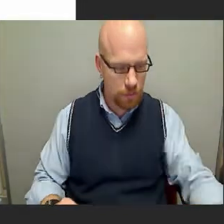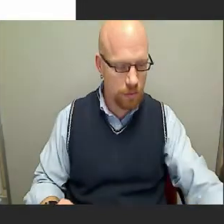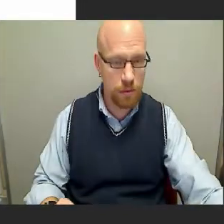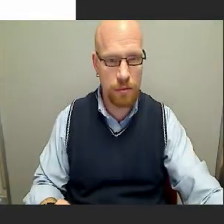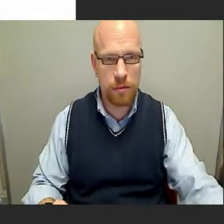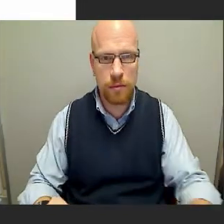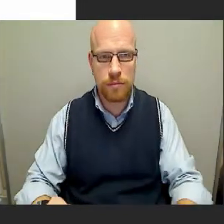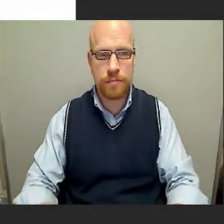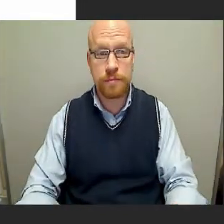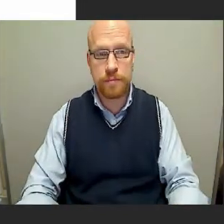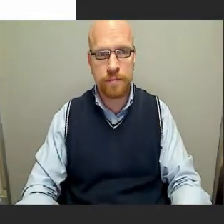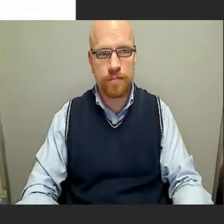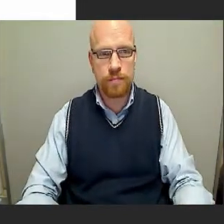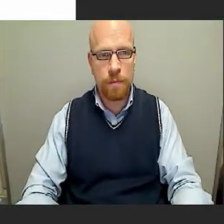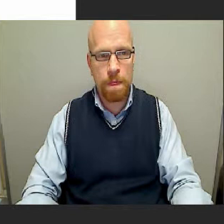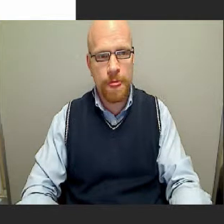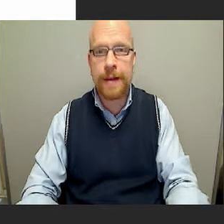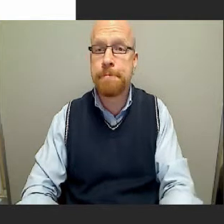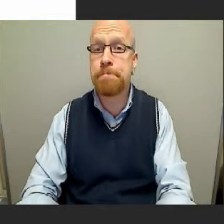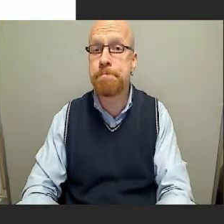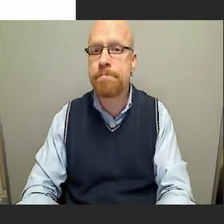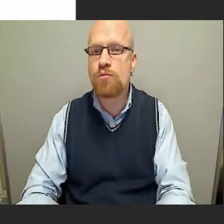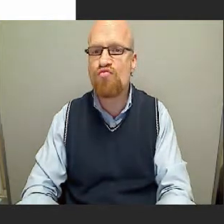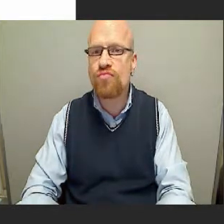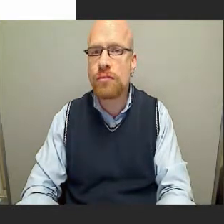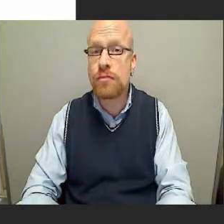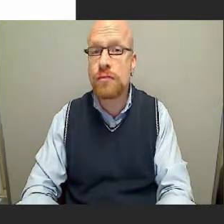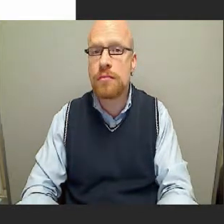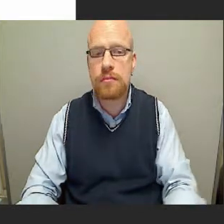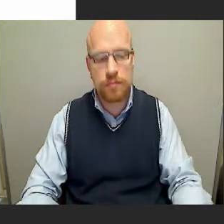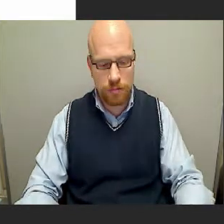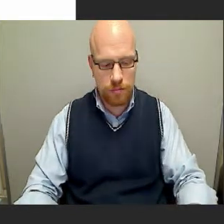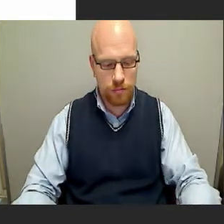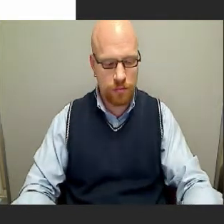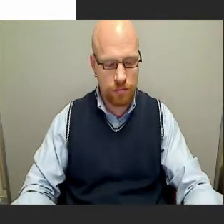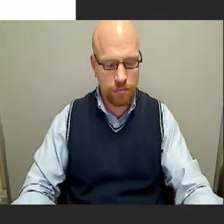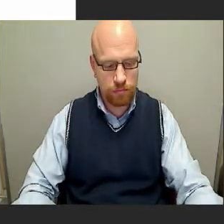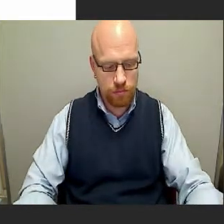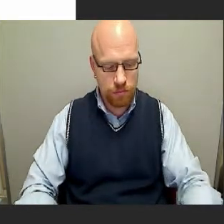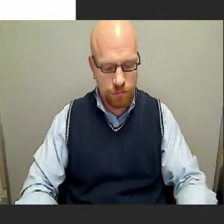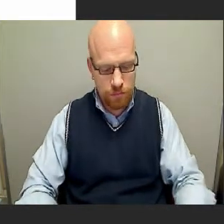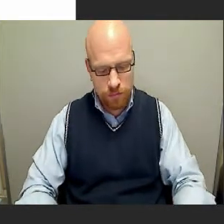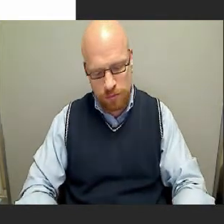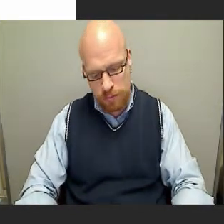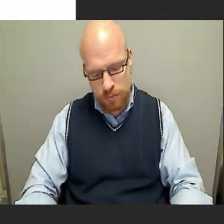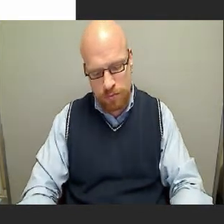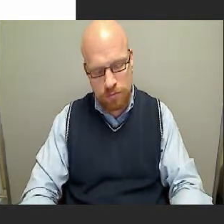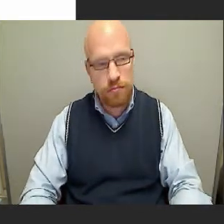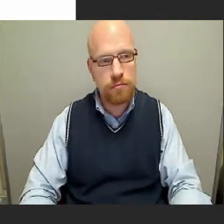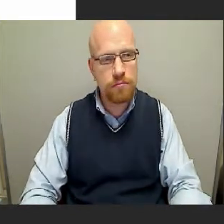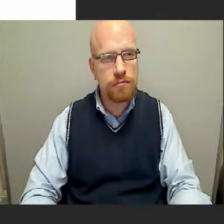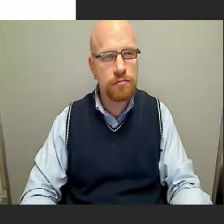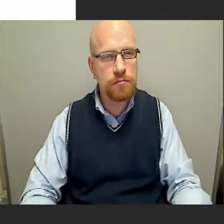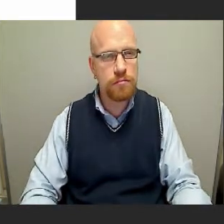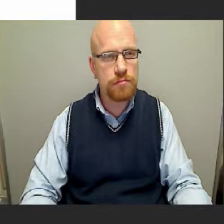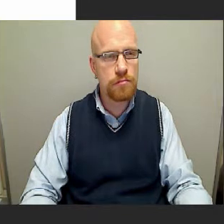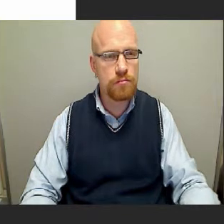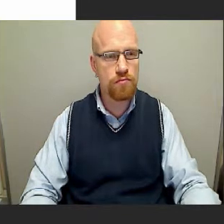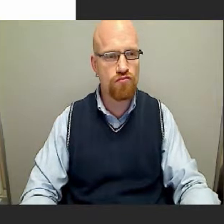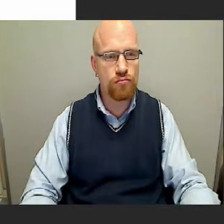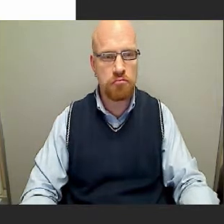equation if you replace both of these in that linear equation the equation will be true is